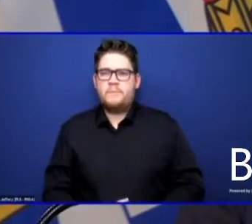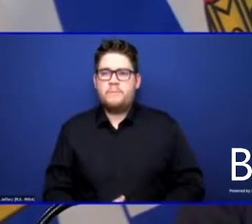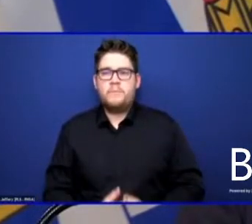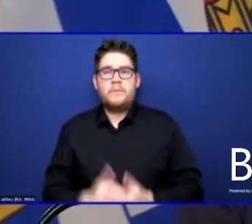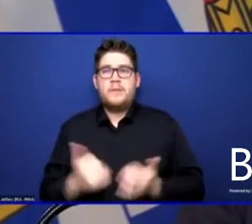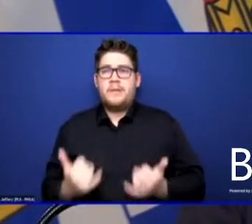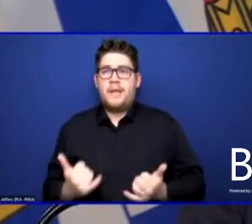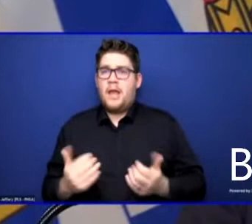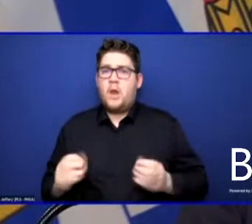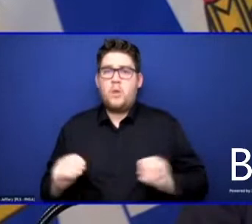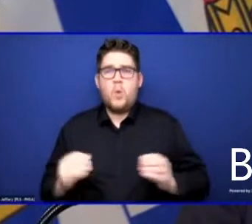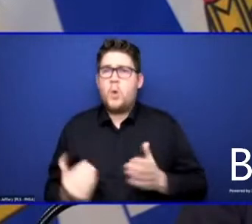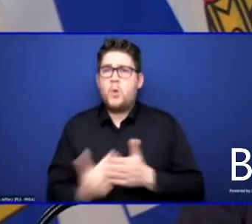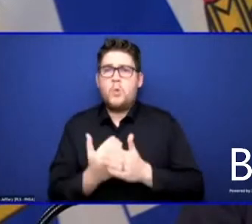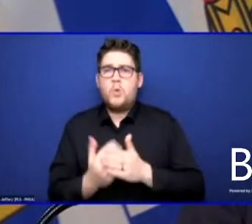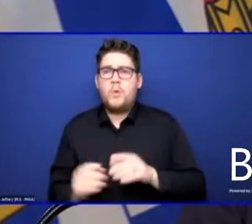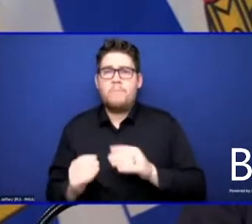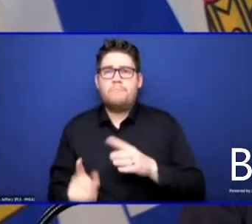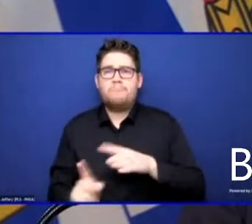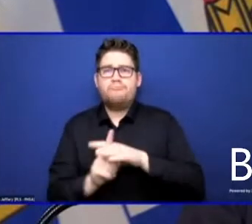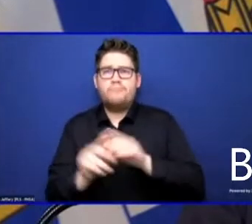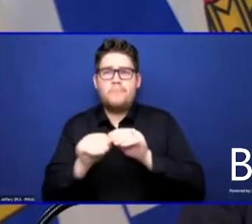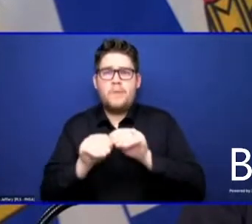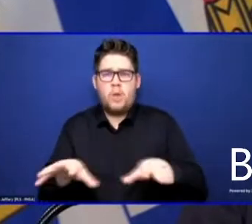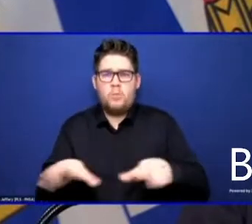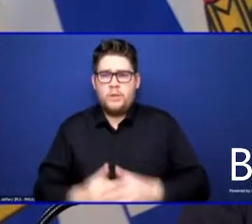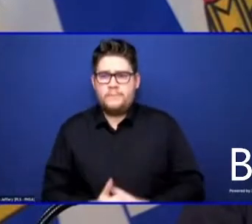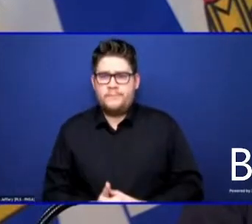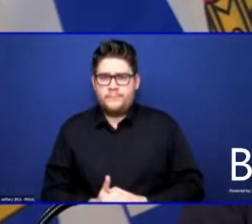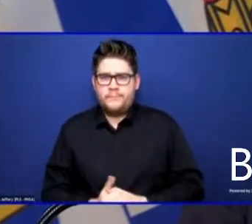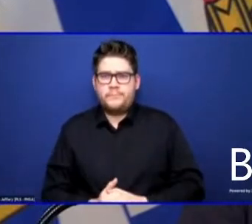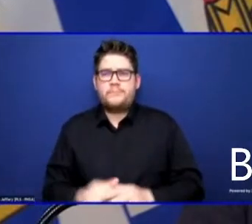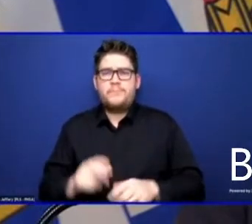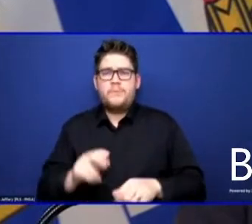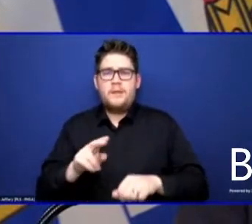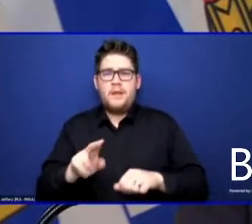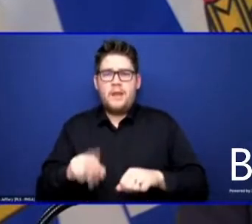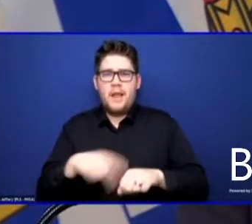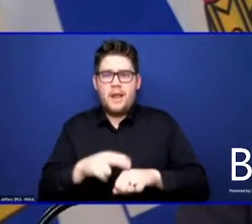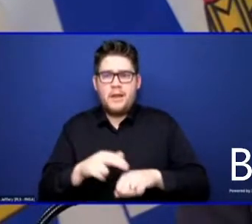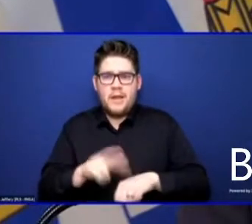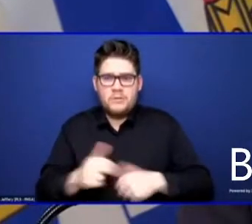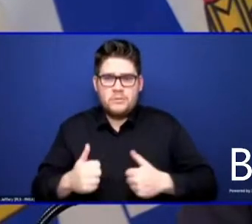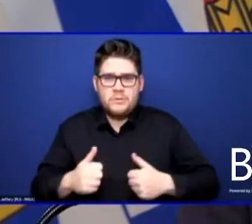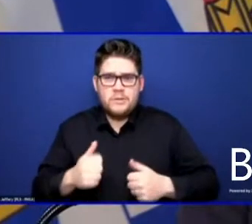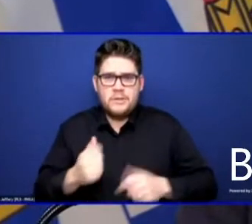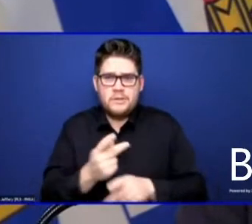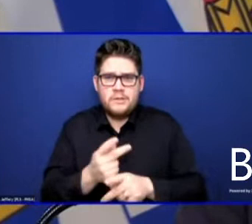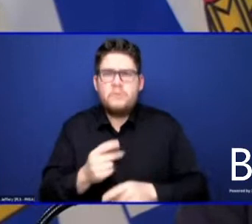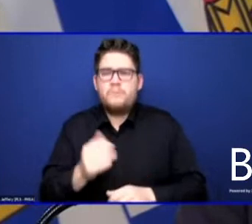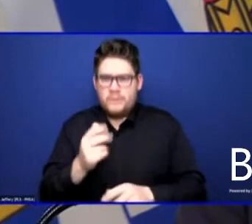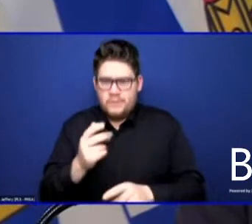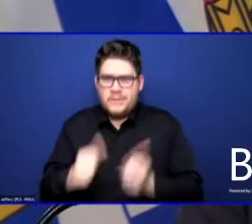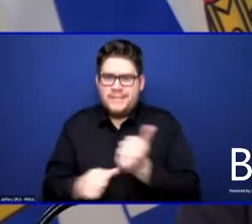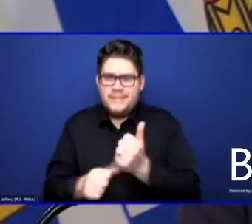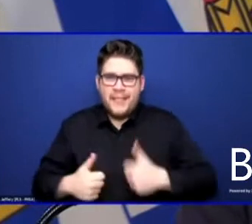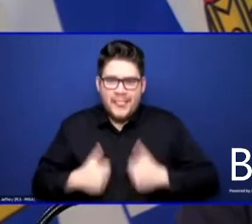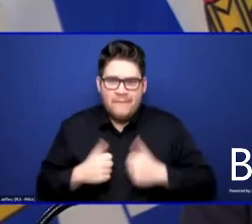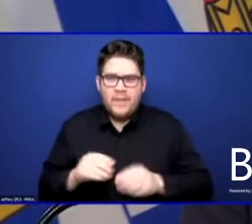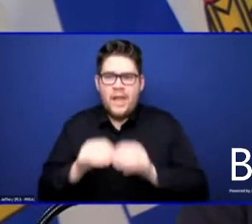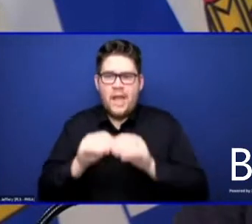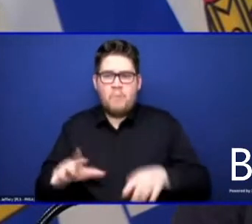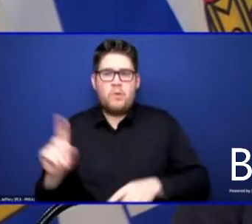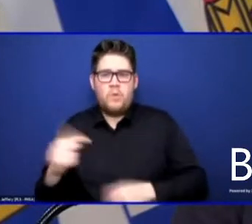assisted living or independent living, and 5 in acute care centres. To quickly go through the vaccines,